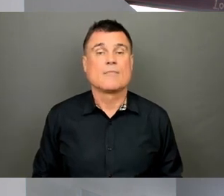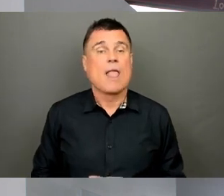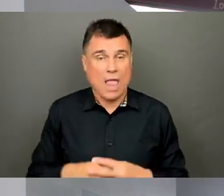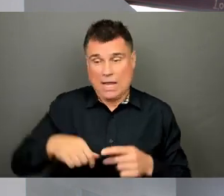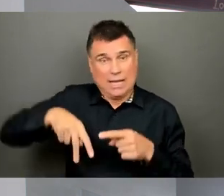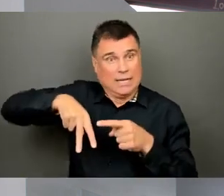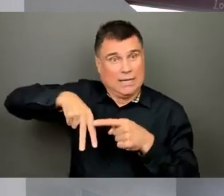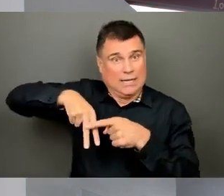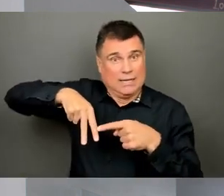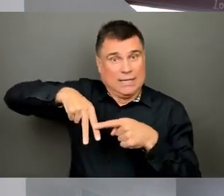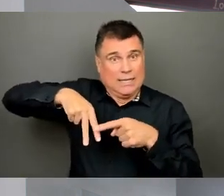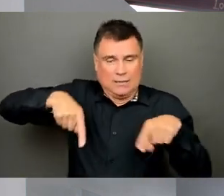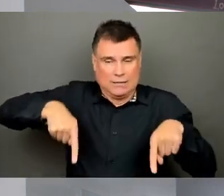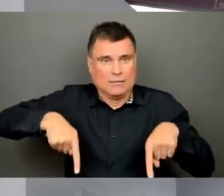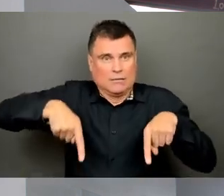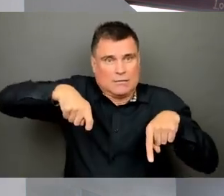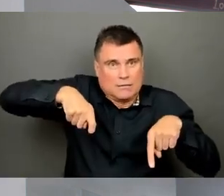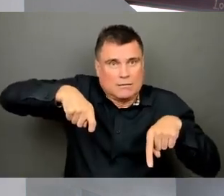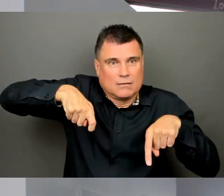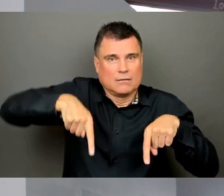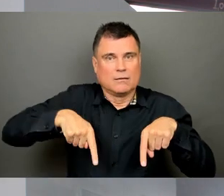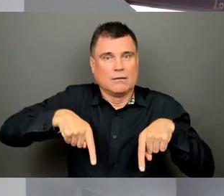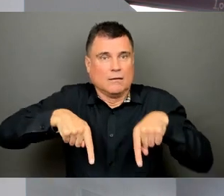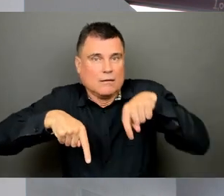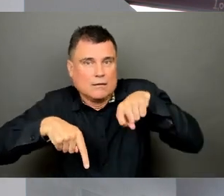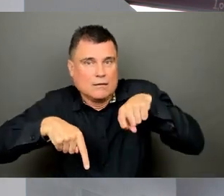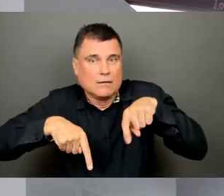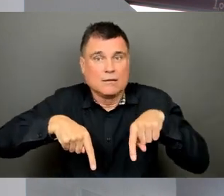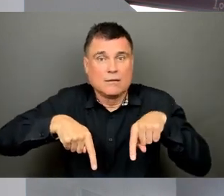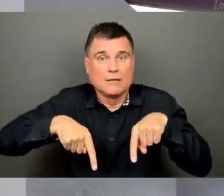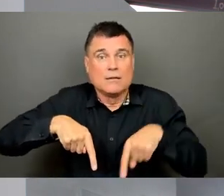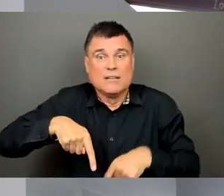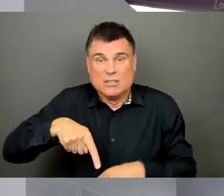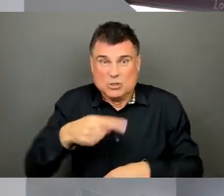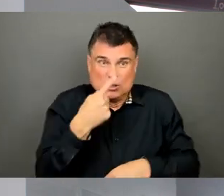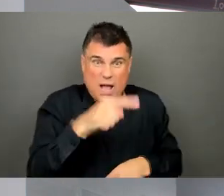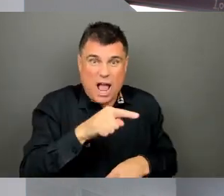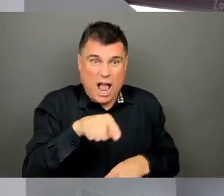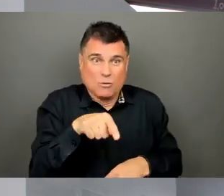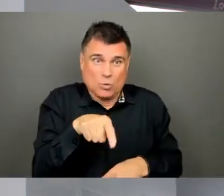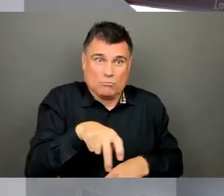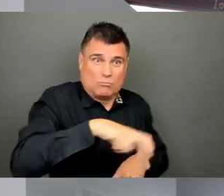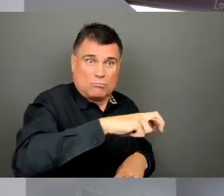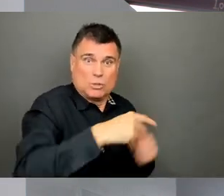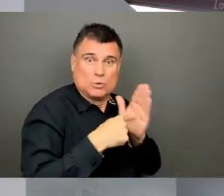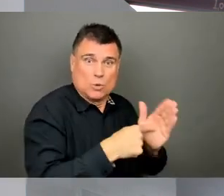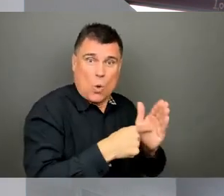Keep going. So now, if we want to turn to the side, ladies, we're going to compress, putting our